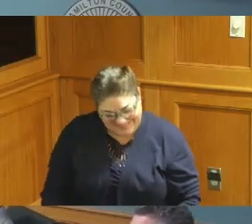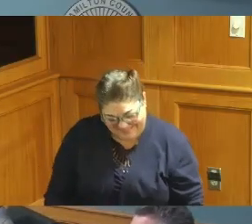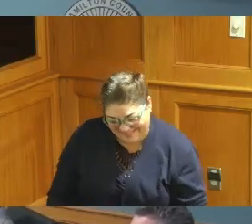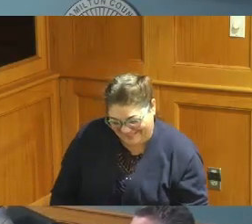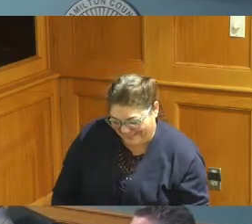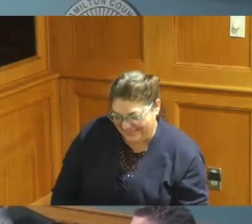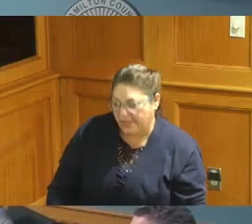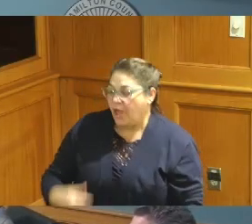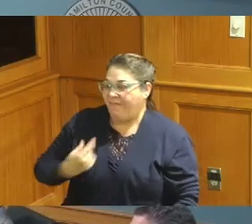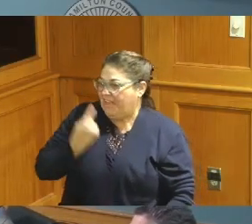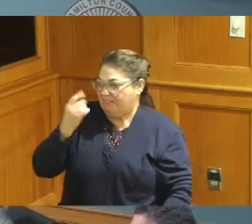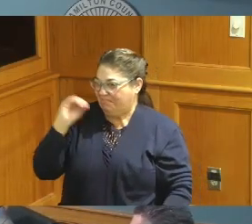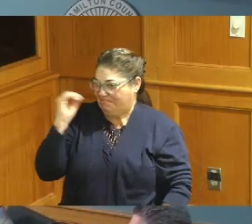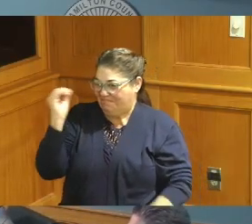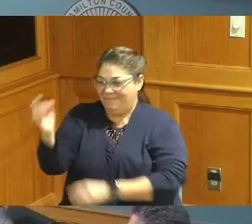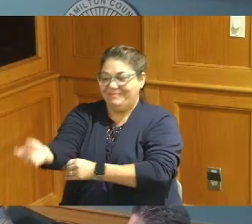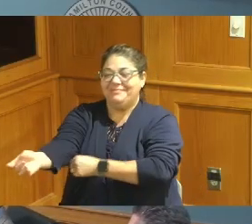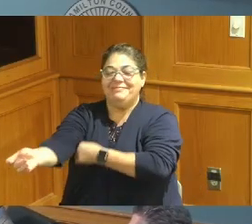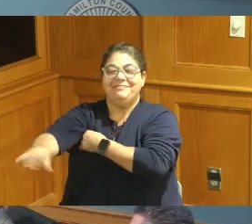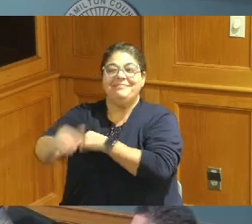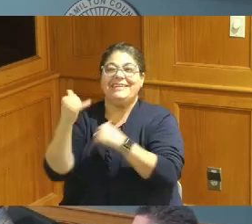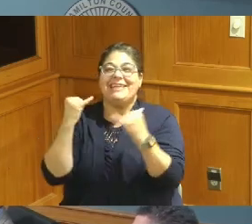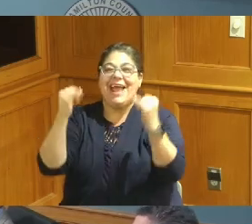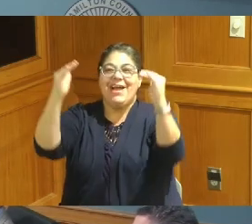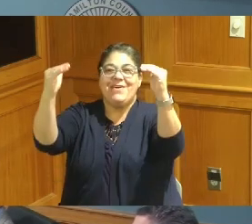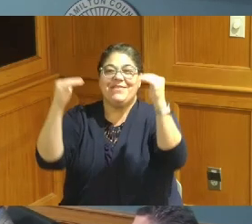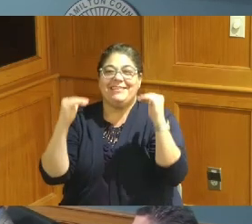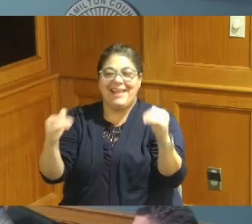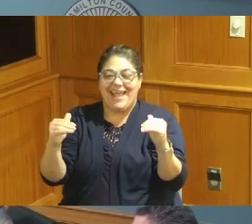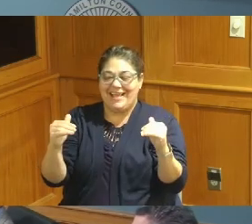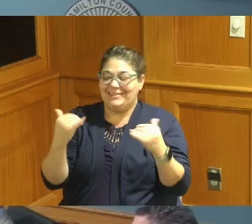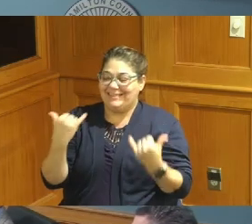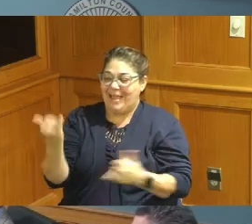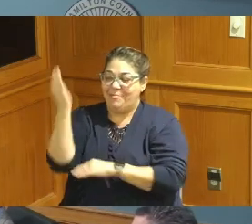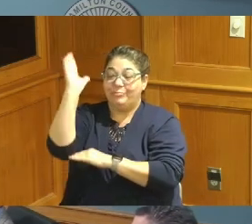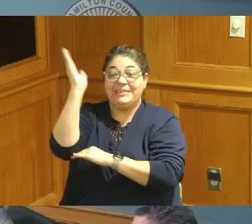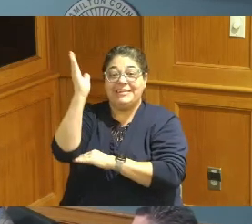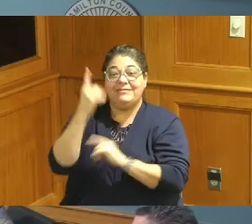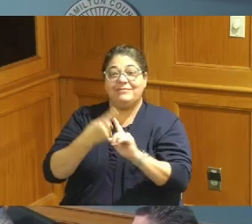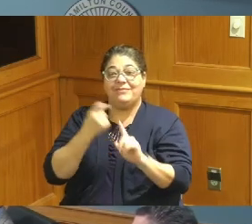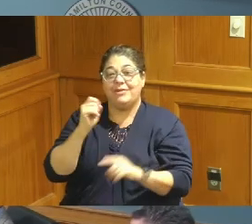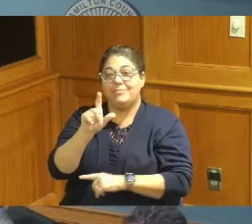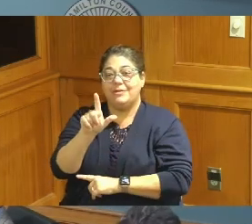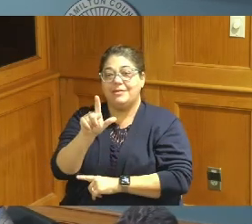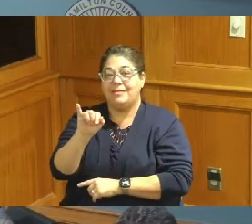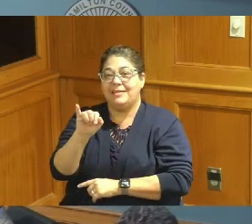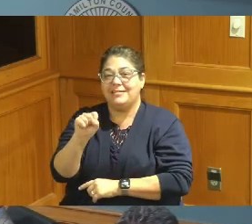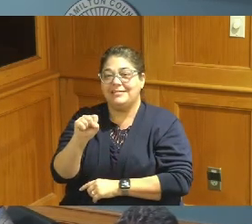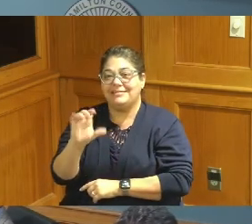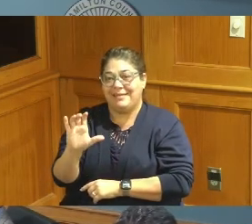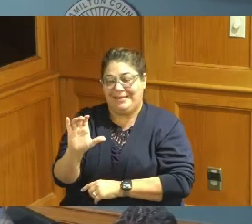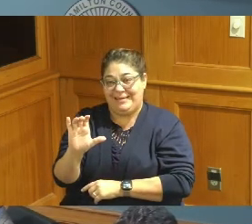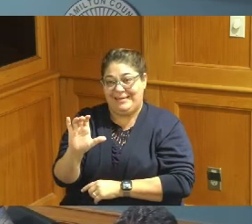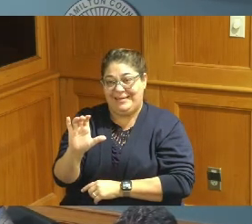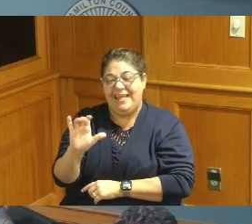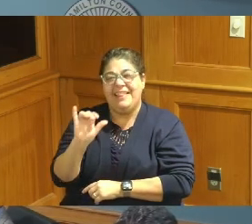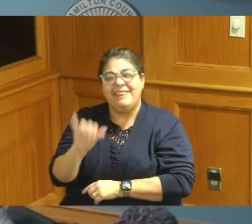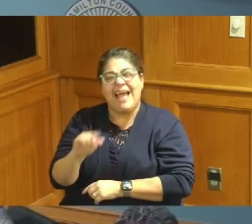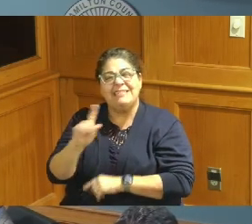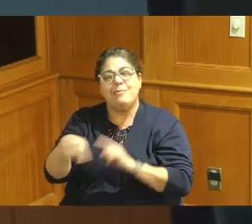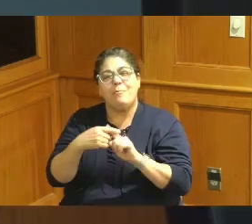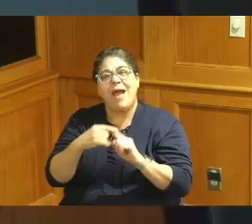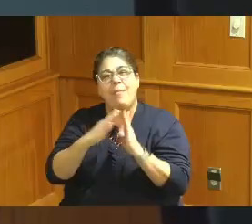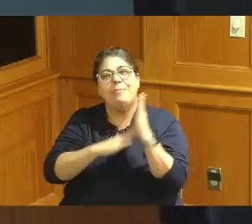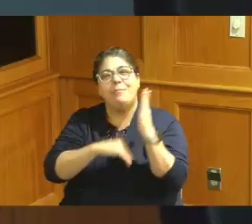We will not be offended. We are going to move on to our next item. We've got a presentation from LISC. This is an update on our Lead Safe